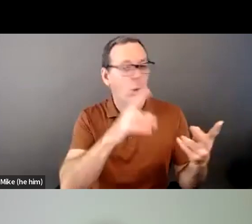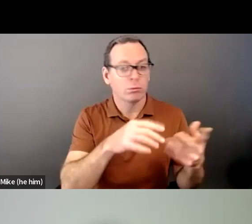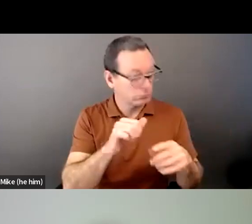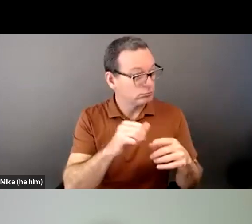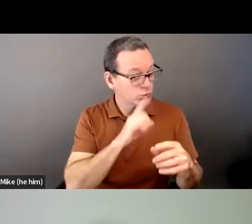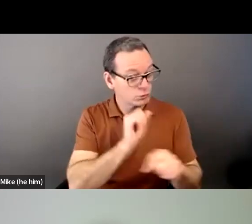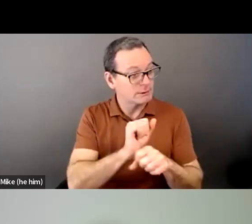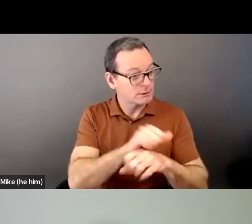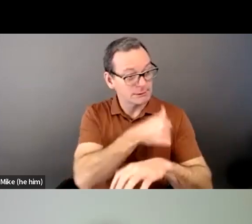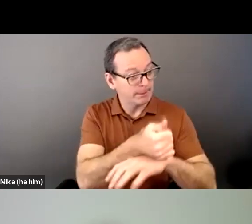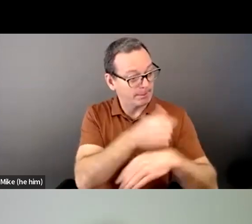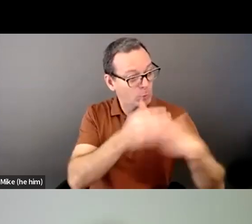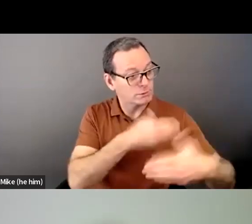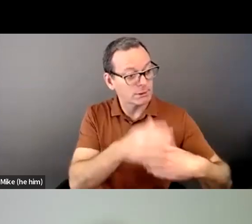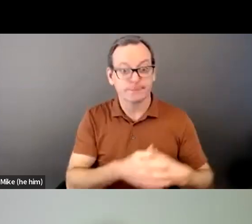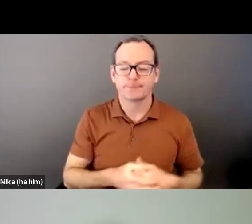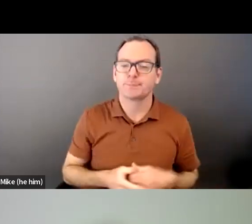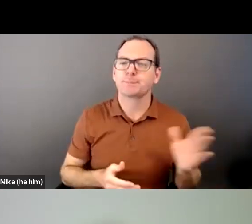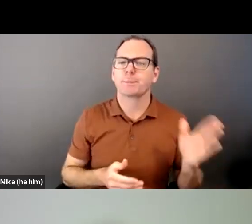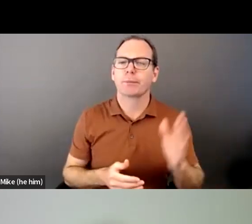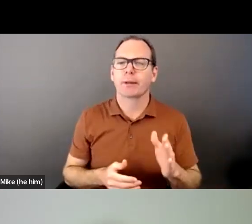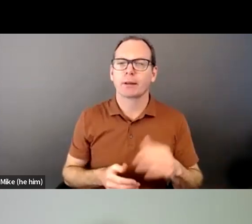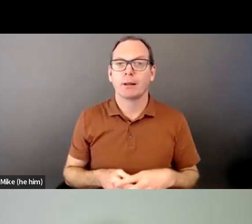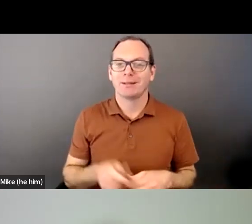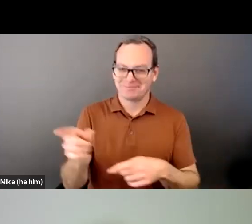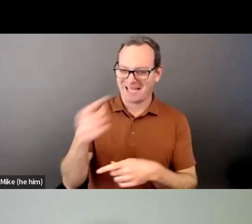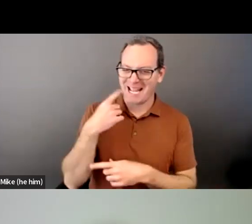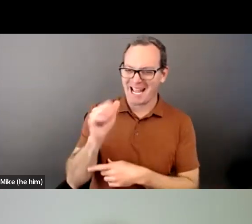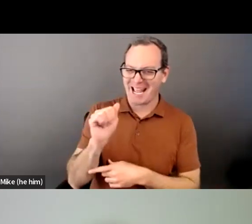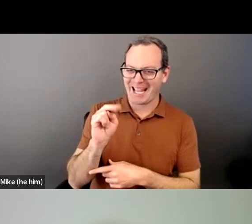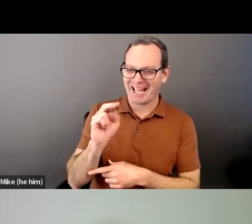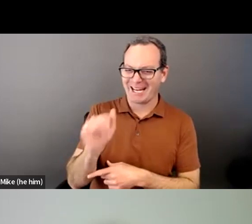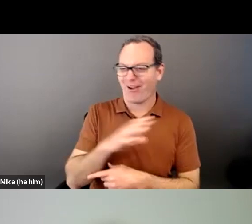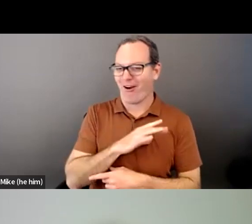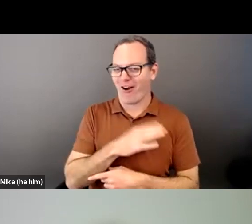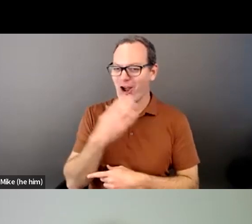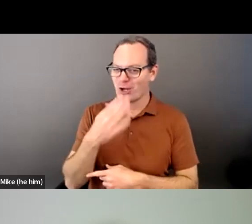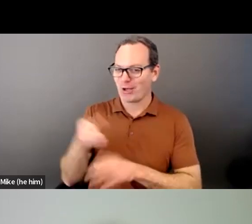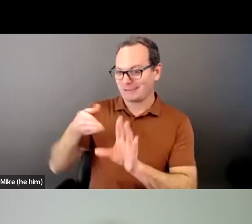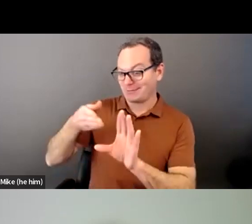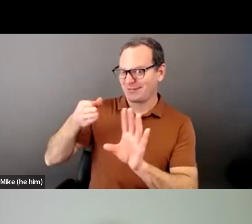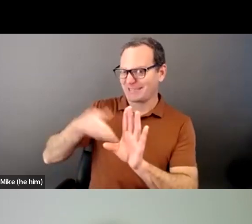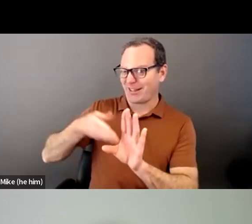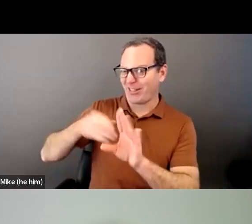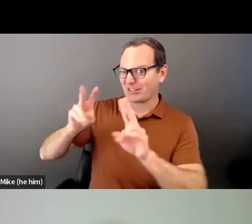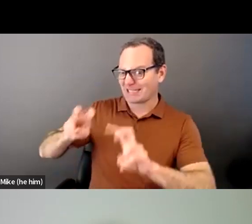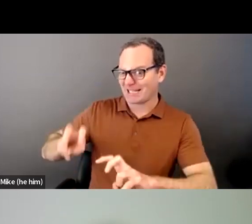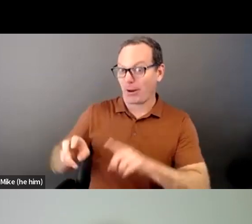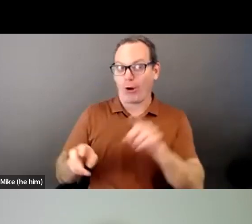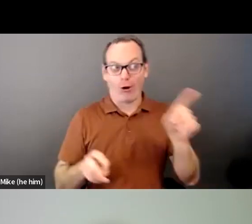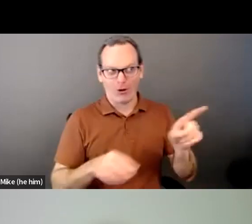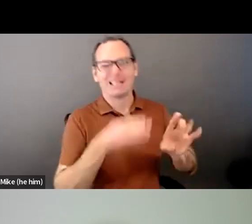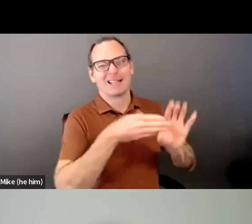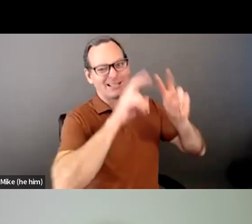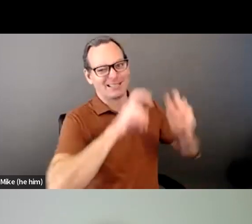that idea about, yeah, let's have some tests for the employer, because it really does need to be a match. And that's one thing that we did, was we had